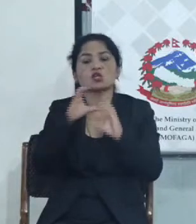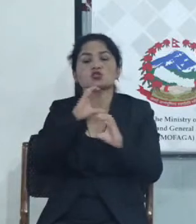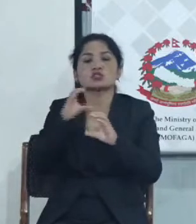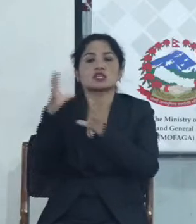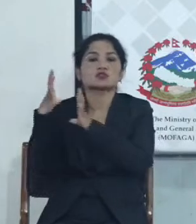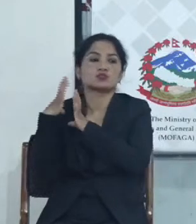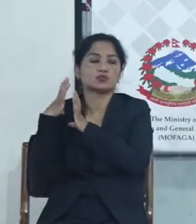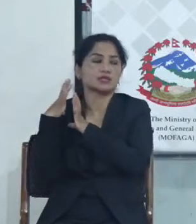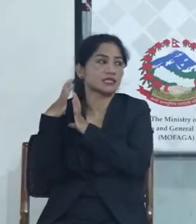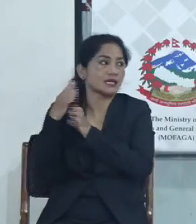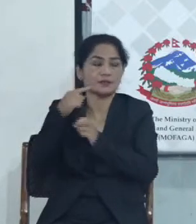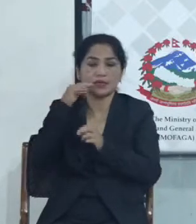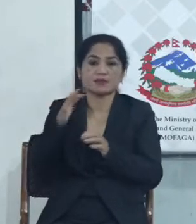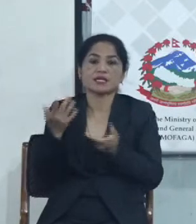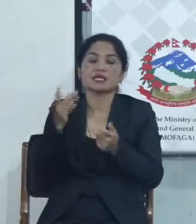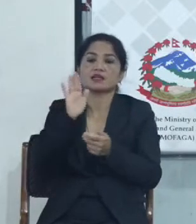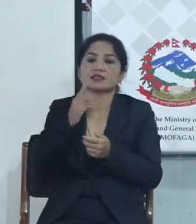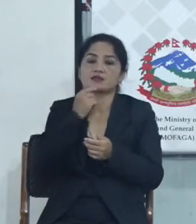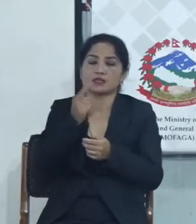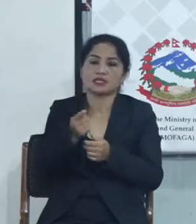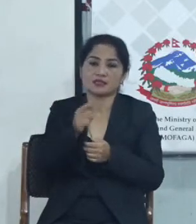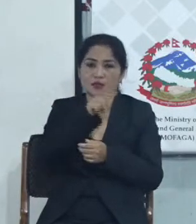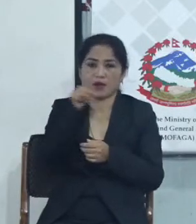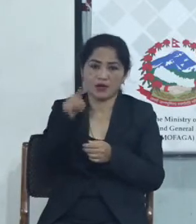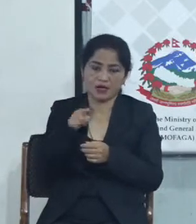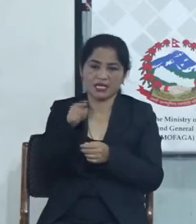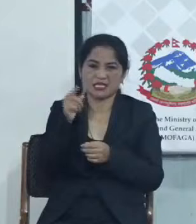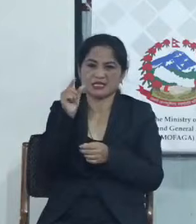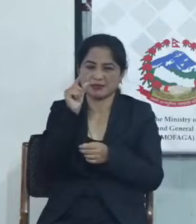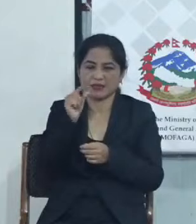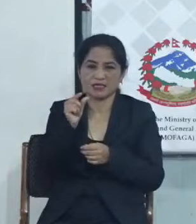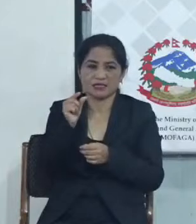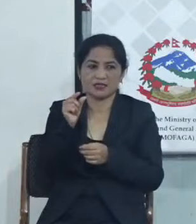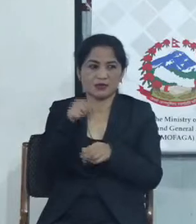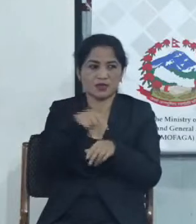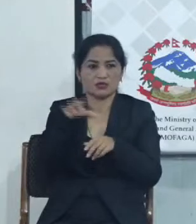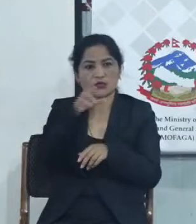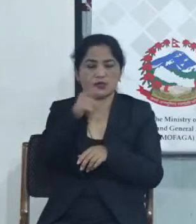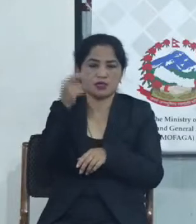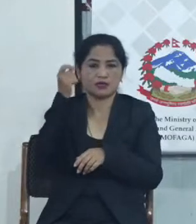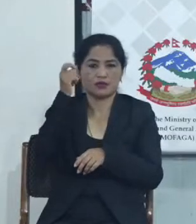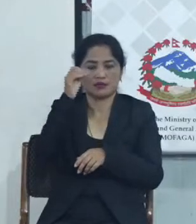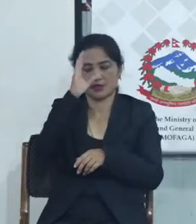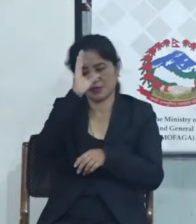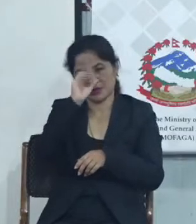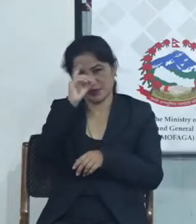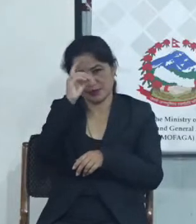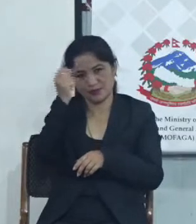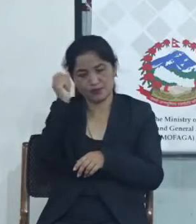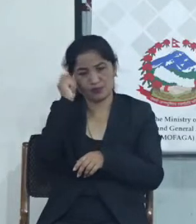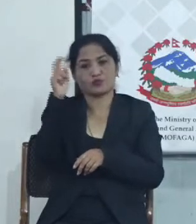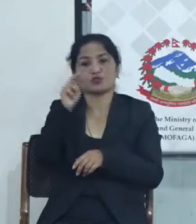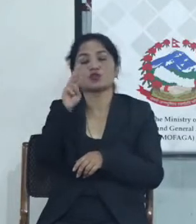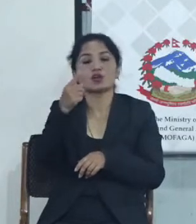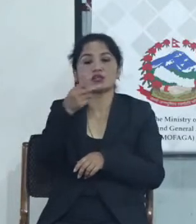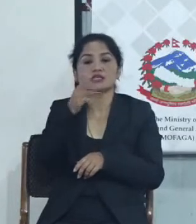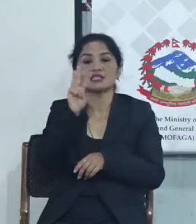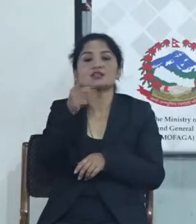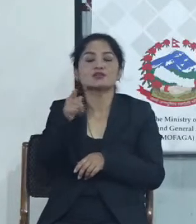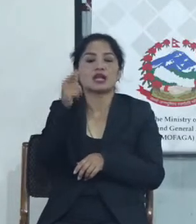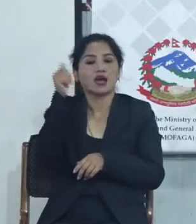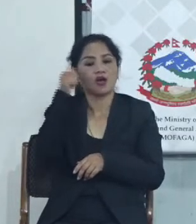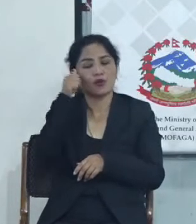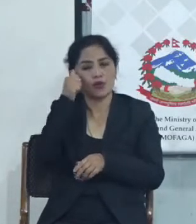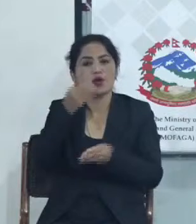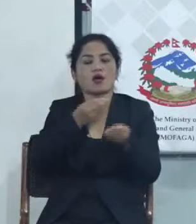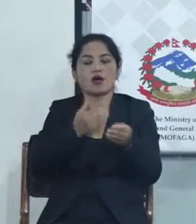all are the experts, but these are my 3 experiences. After this, I'd like to move in my presentation. So